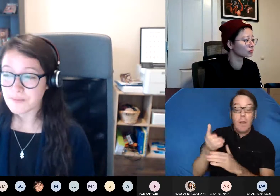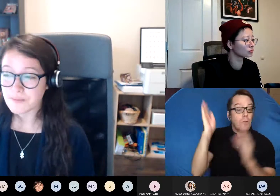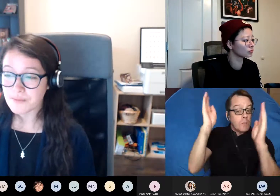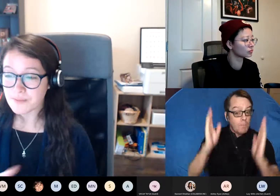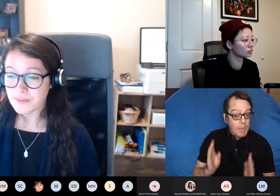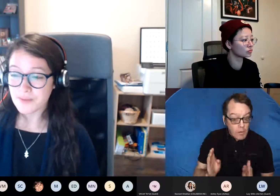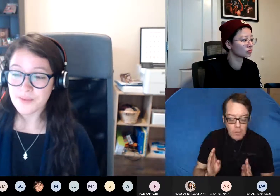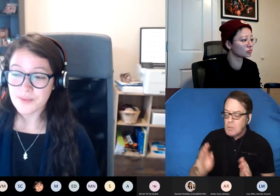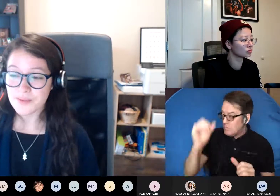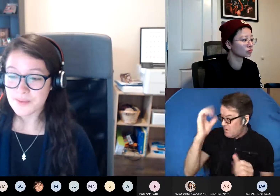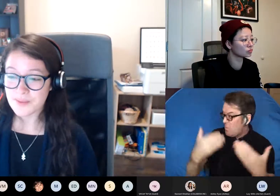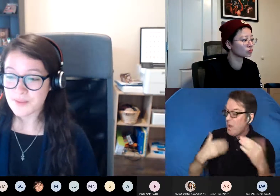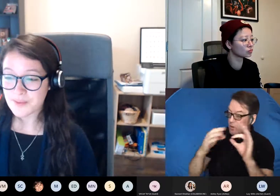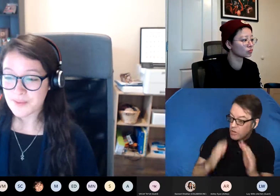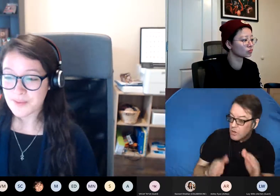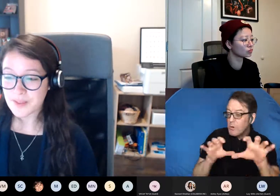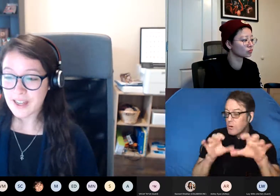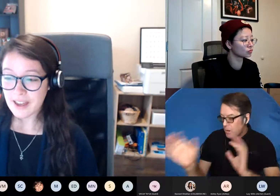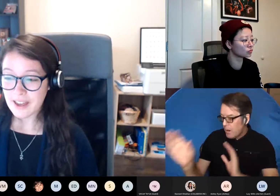here.